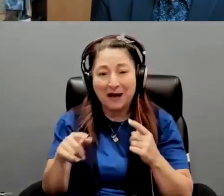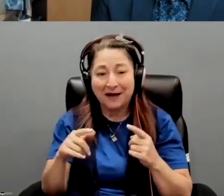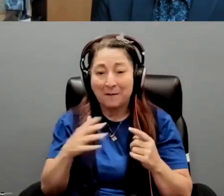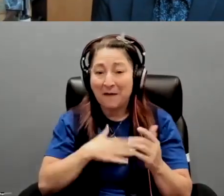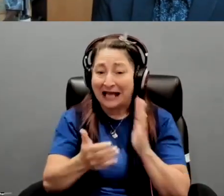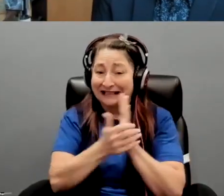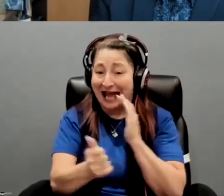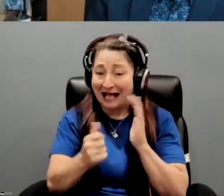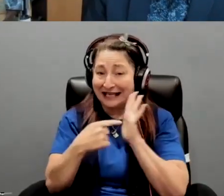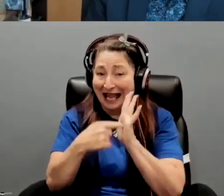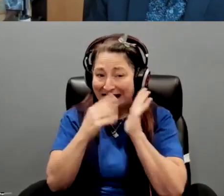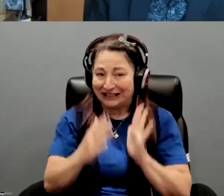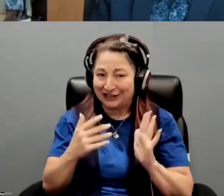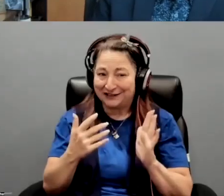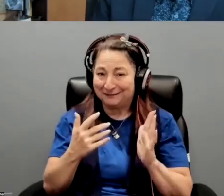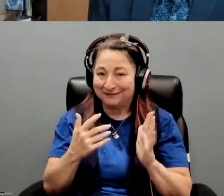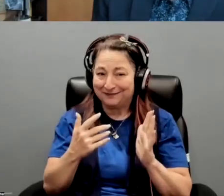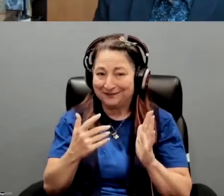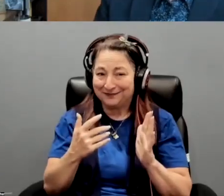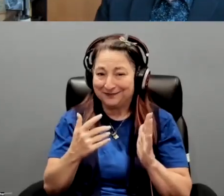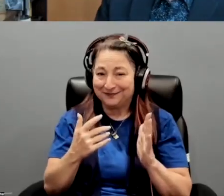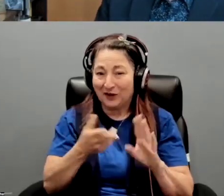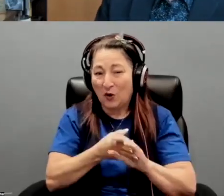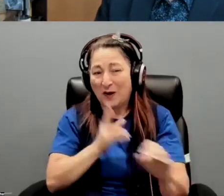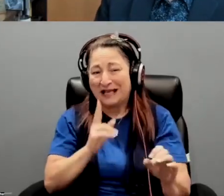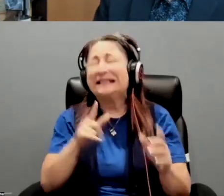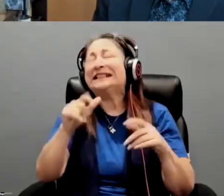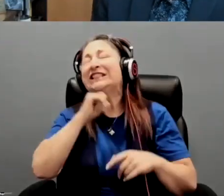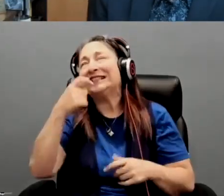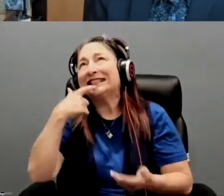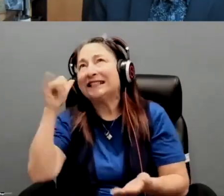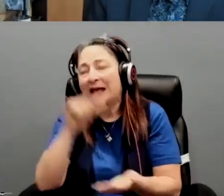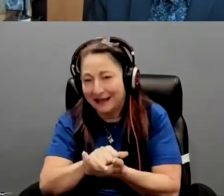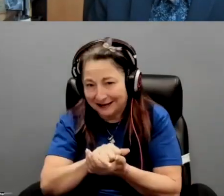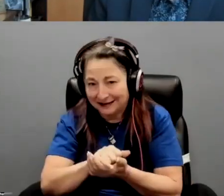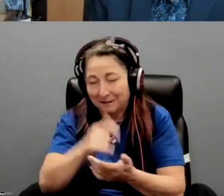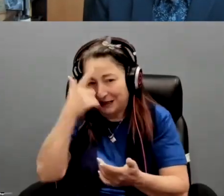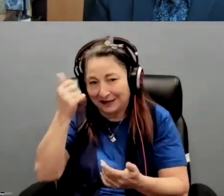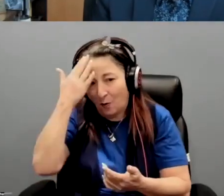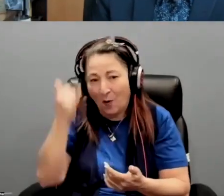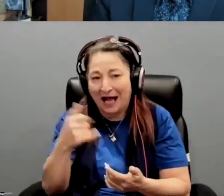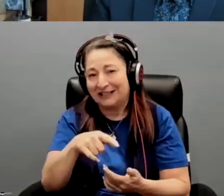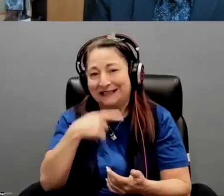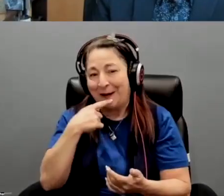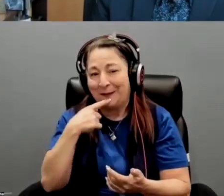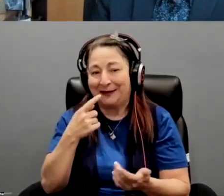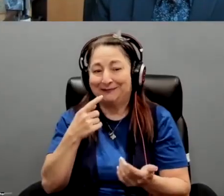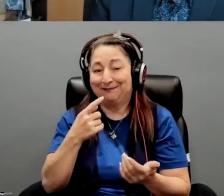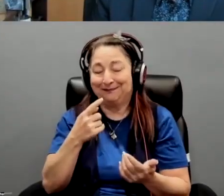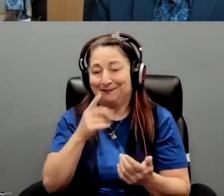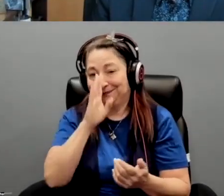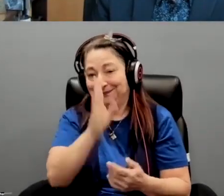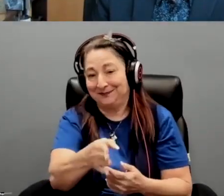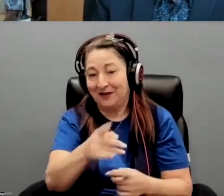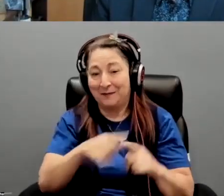agent because she felt, she didn't say it this way because like why would she? But I have like